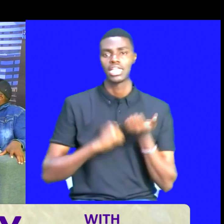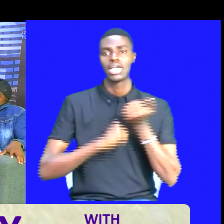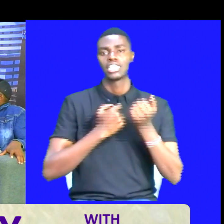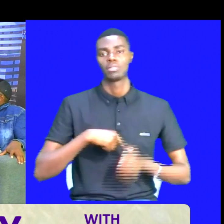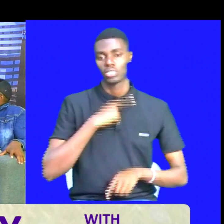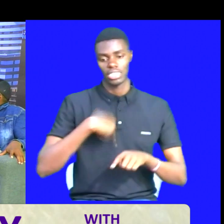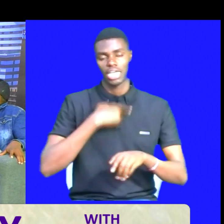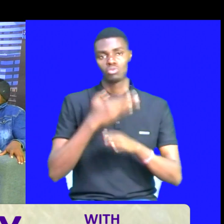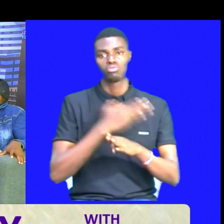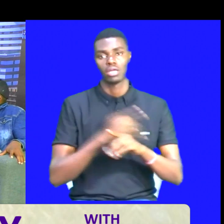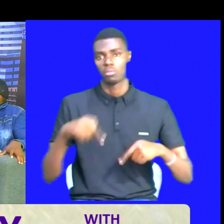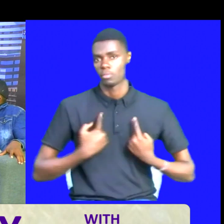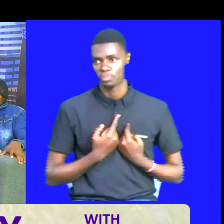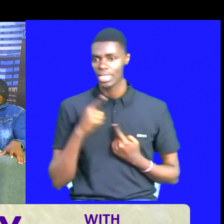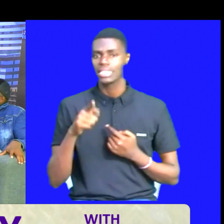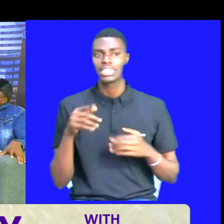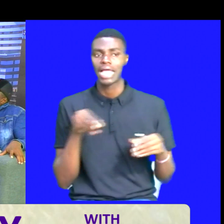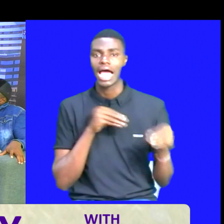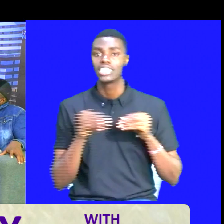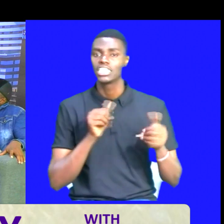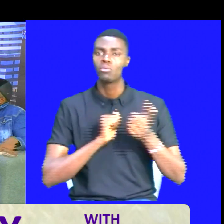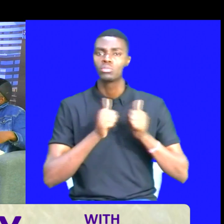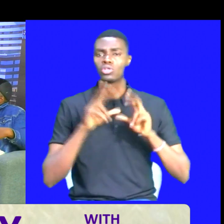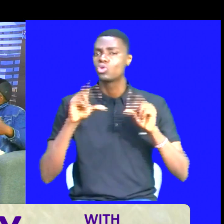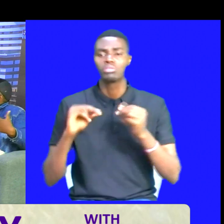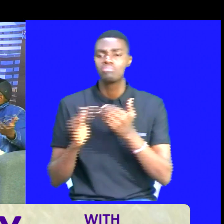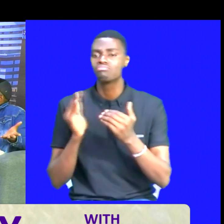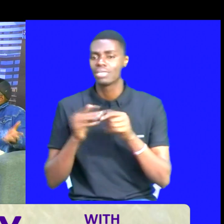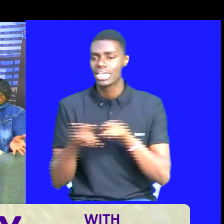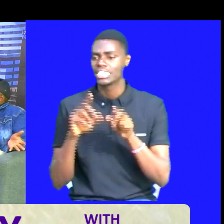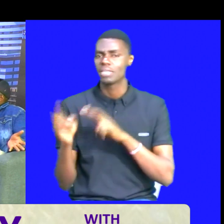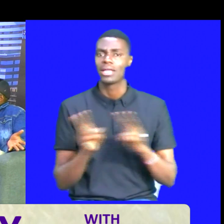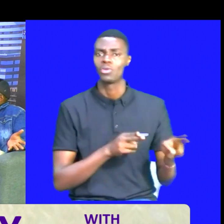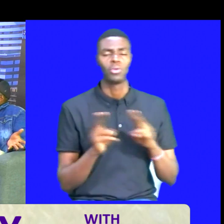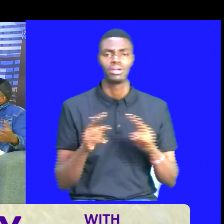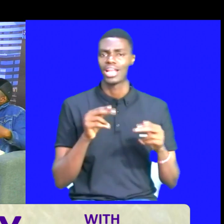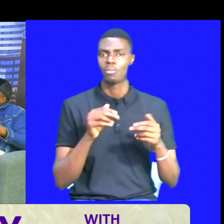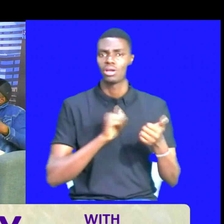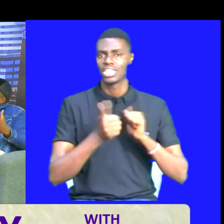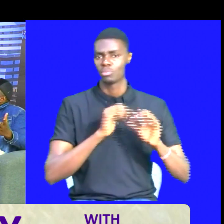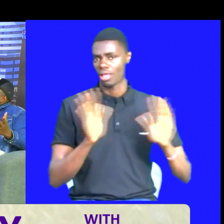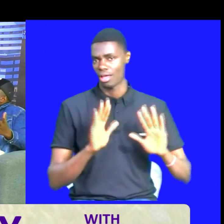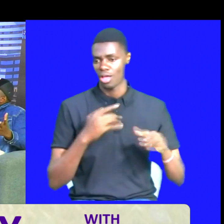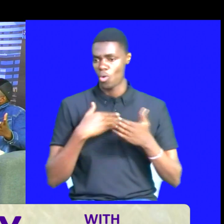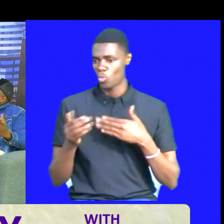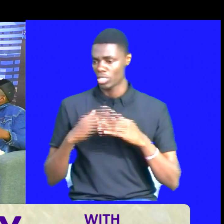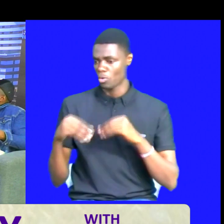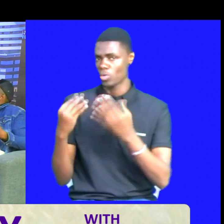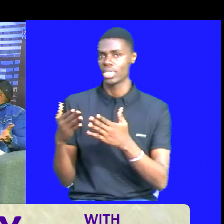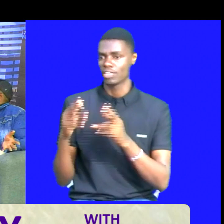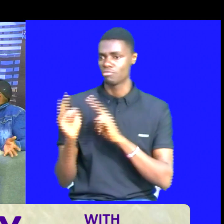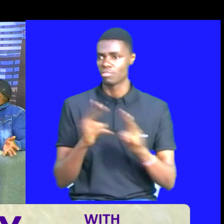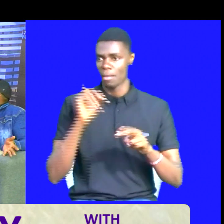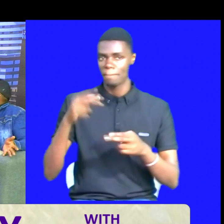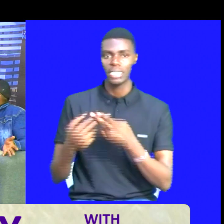ourselves. All No, right. this is a disabled sport. It should not be treated as like the normal able-bodied sports. Right. Whatever they are giving for normal able-bodied, it should be